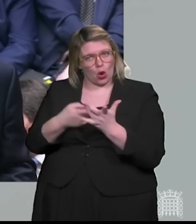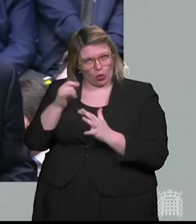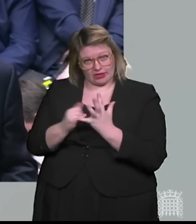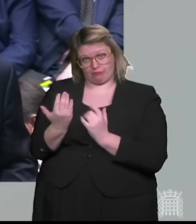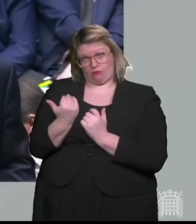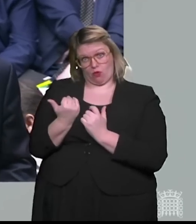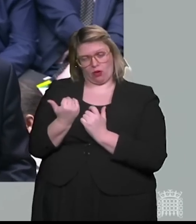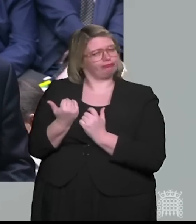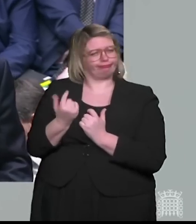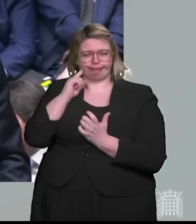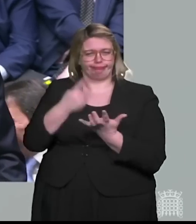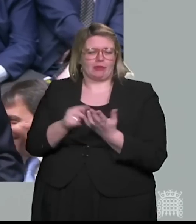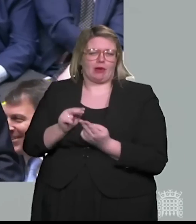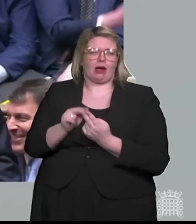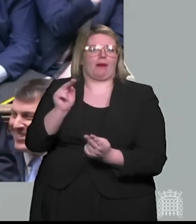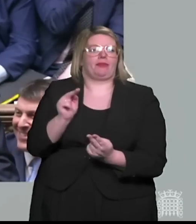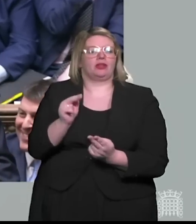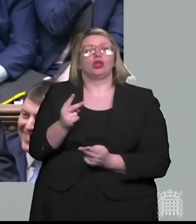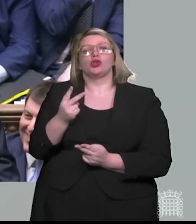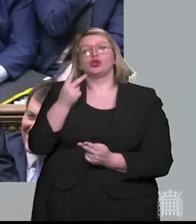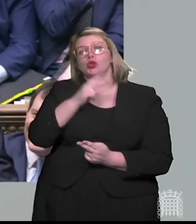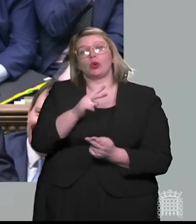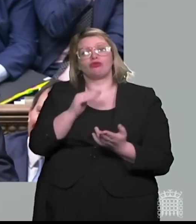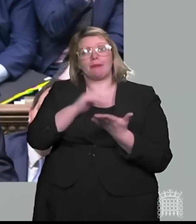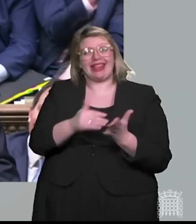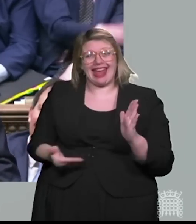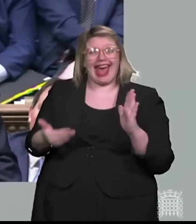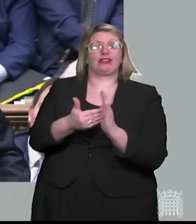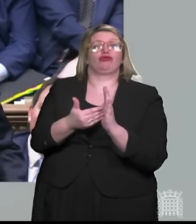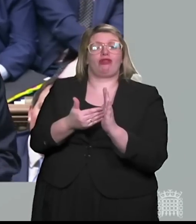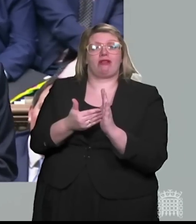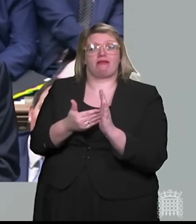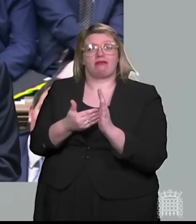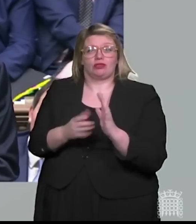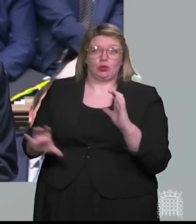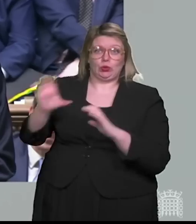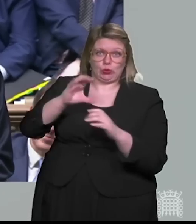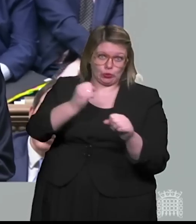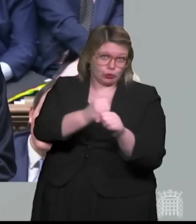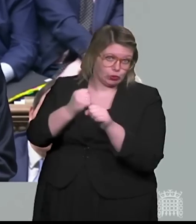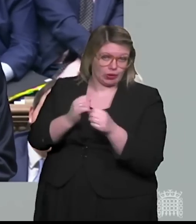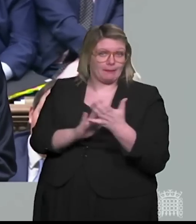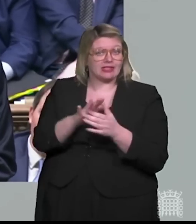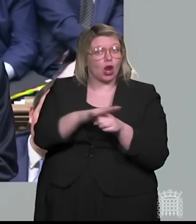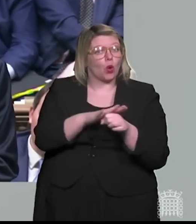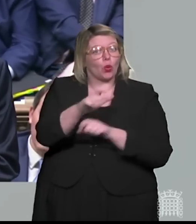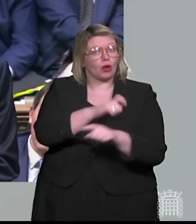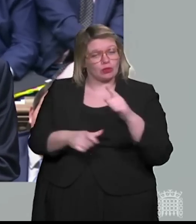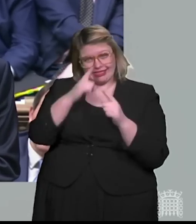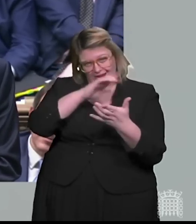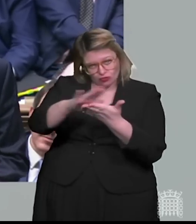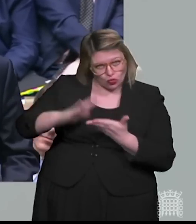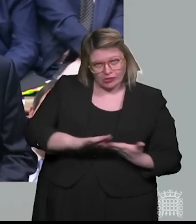decided to increase that fund by a further £200 million next year to help local communities tackle